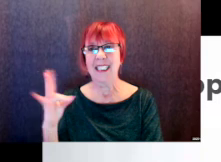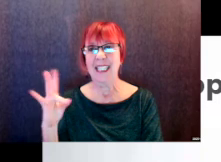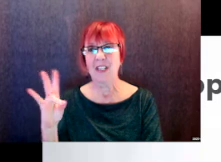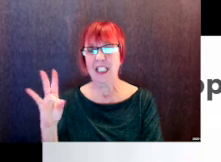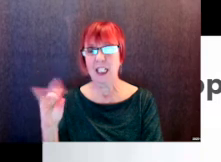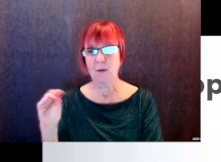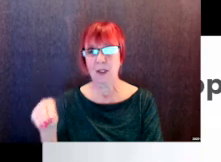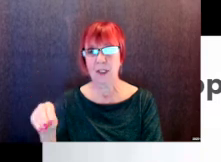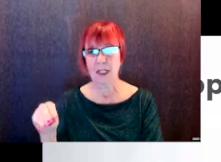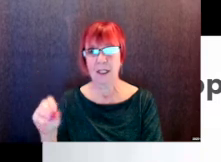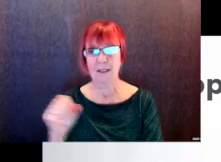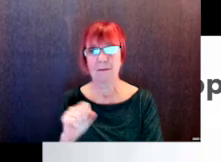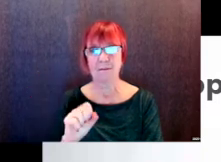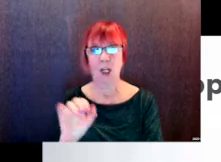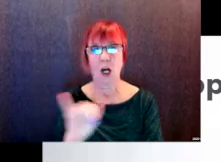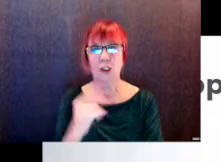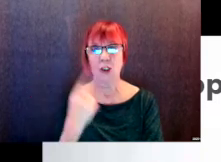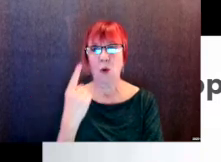And it looks like